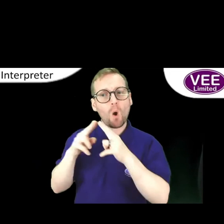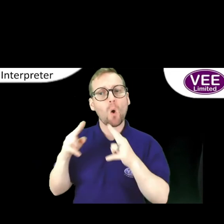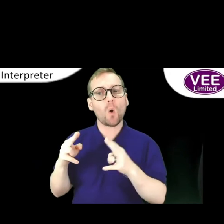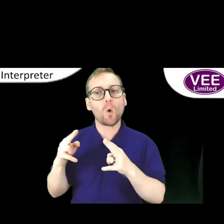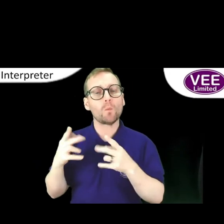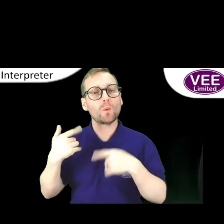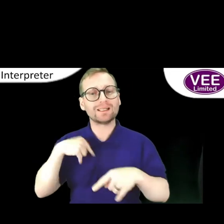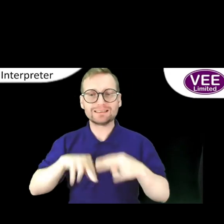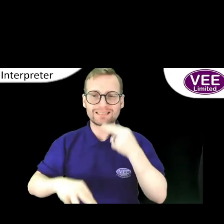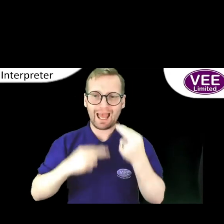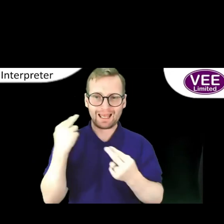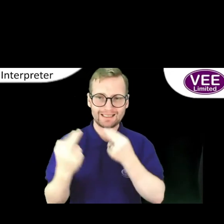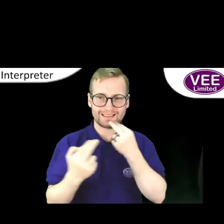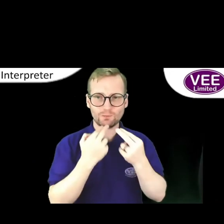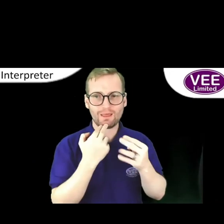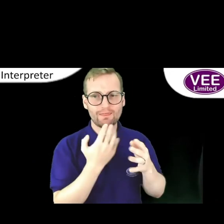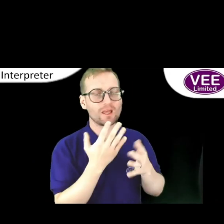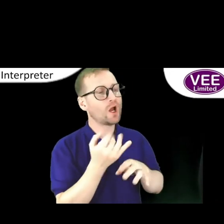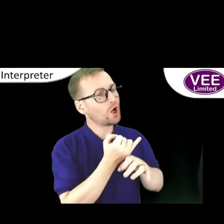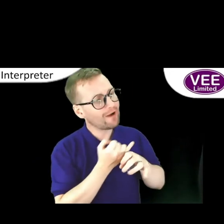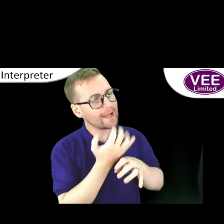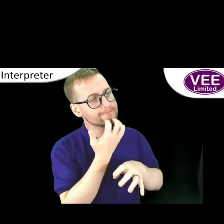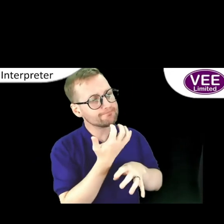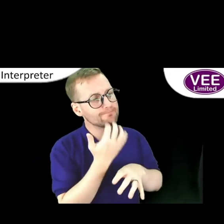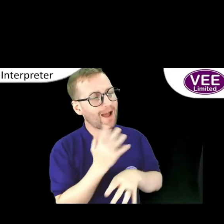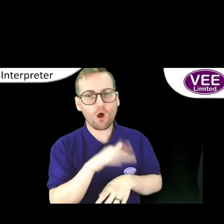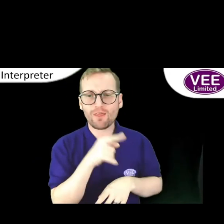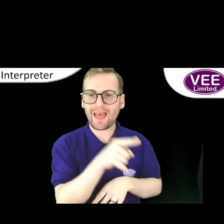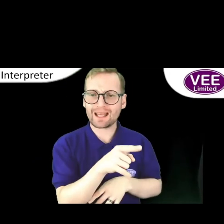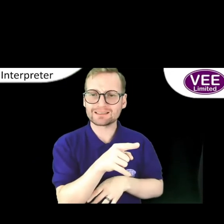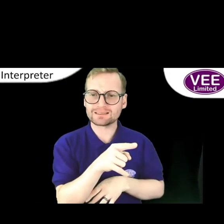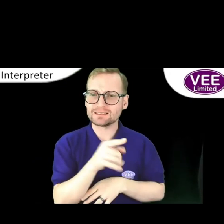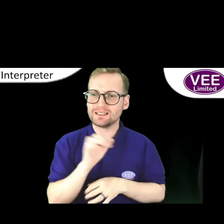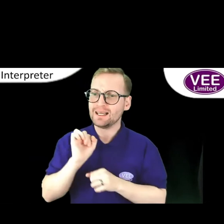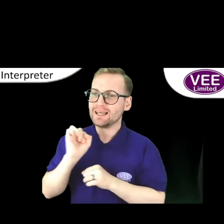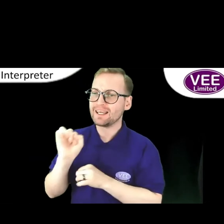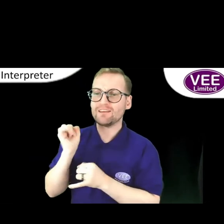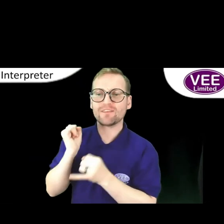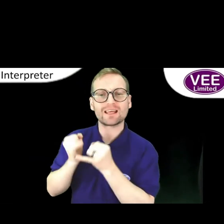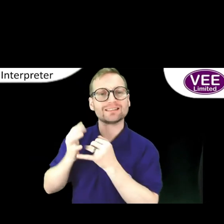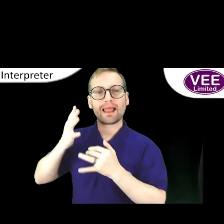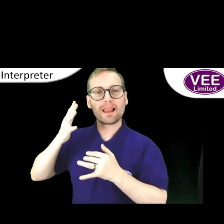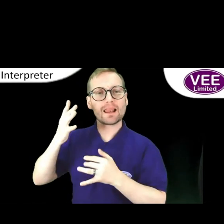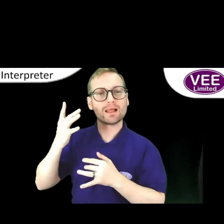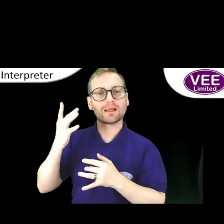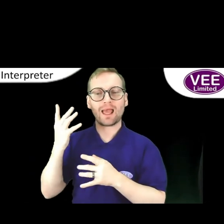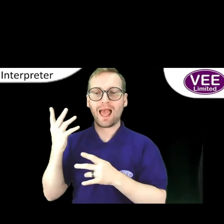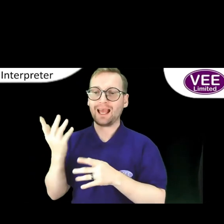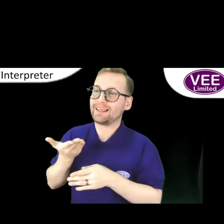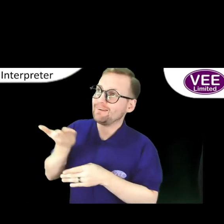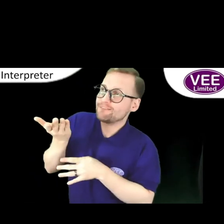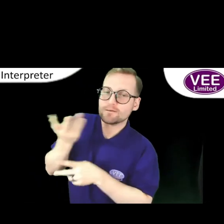dine, wear hodden grain and all that. Give fools their silks and knaves their wine,